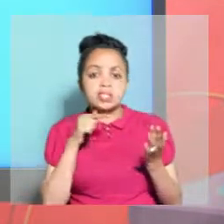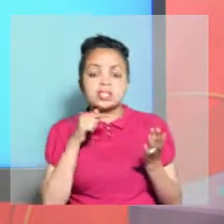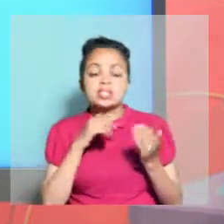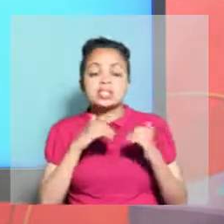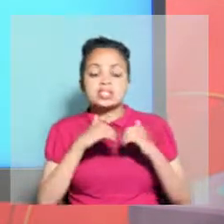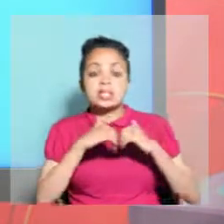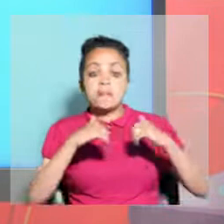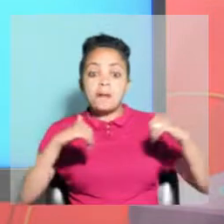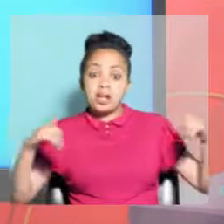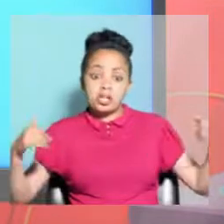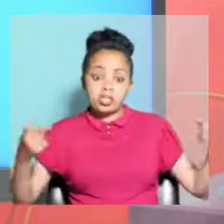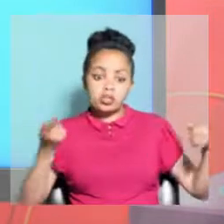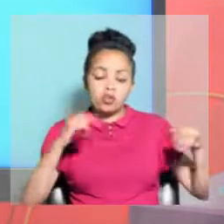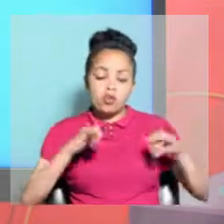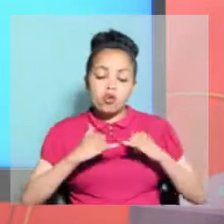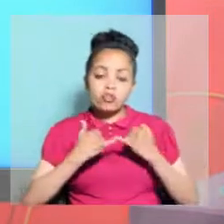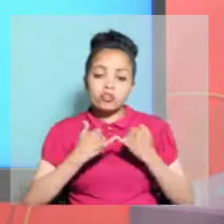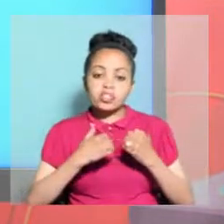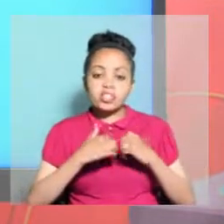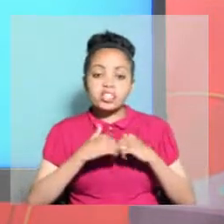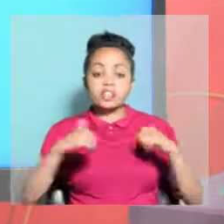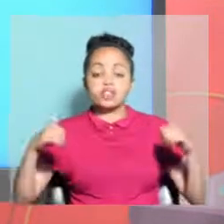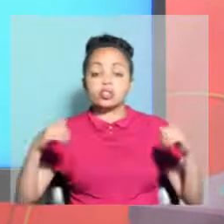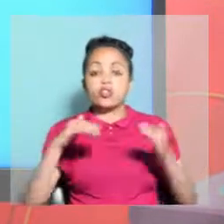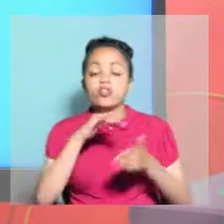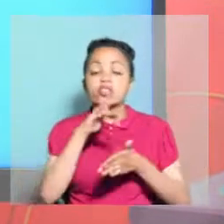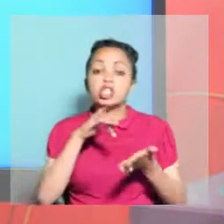a separation or division of centromere.